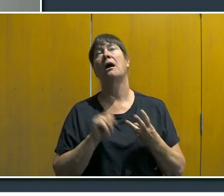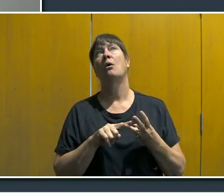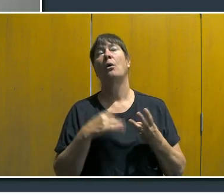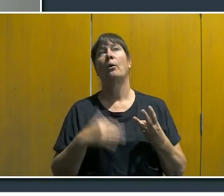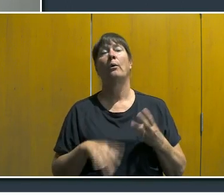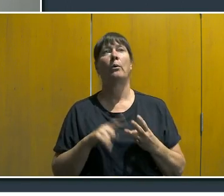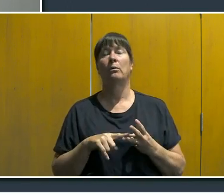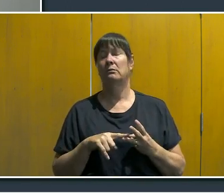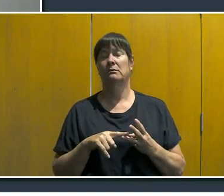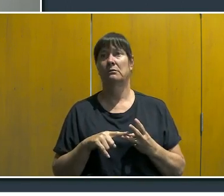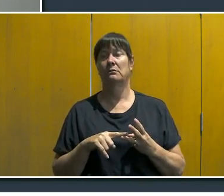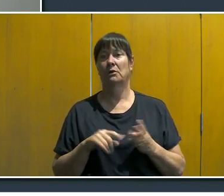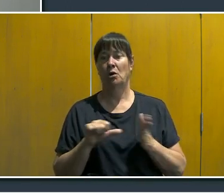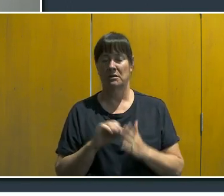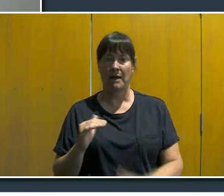and really,